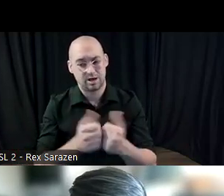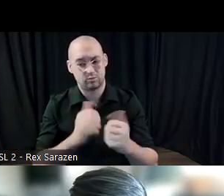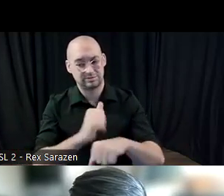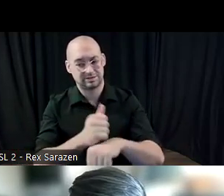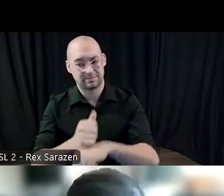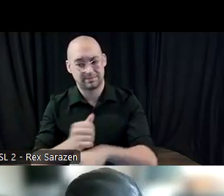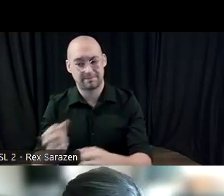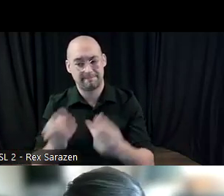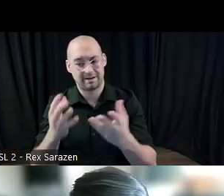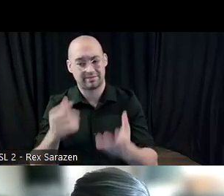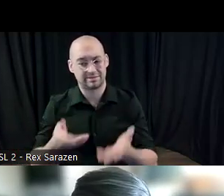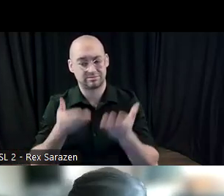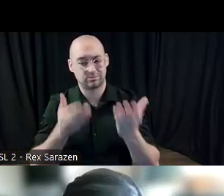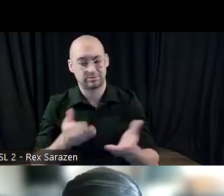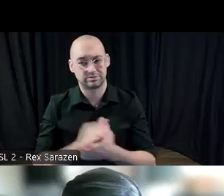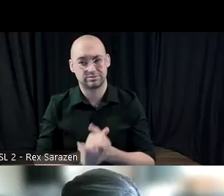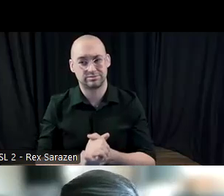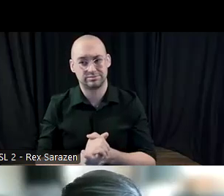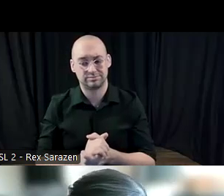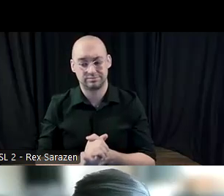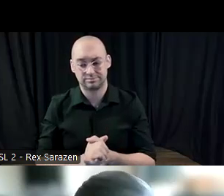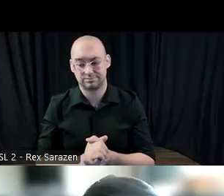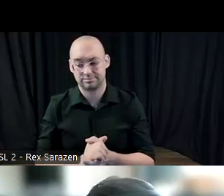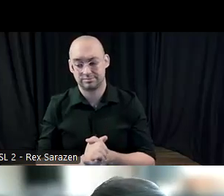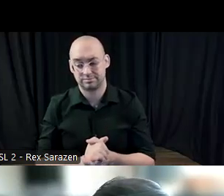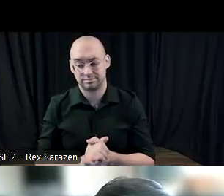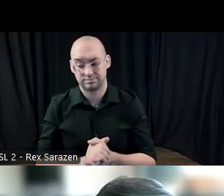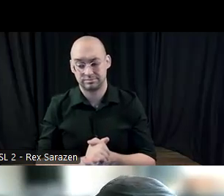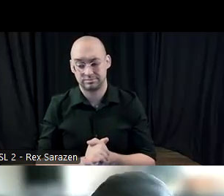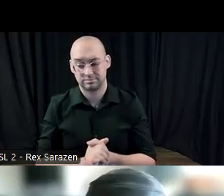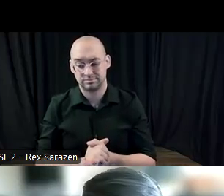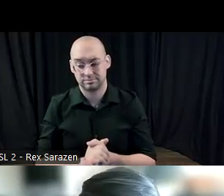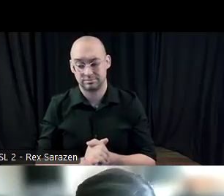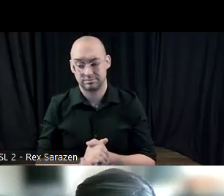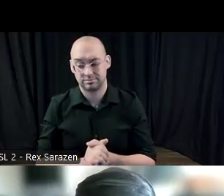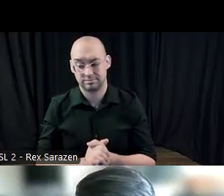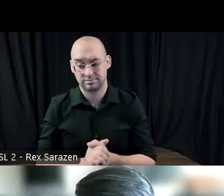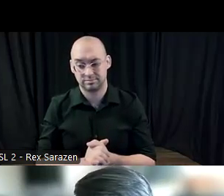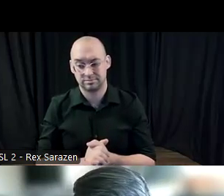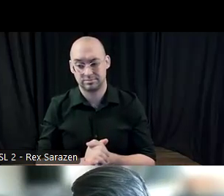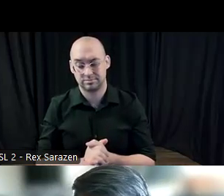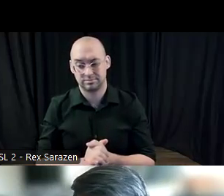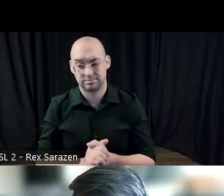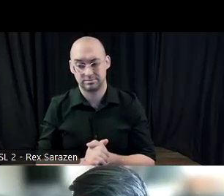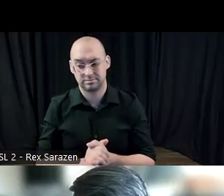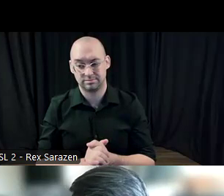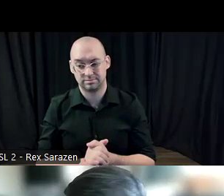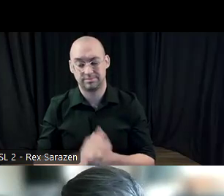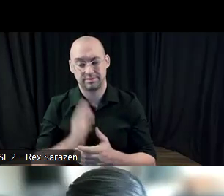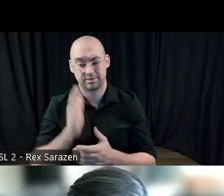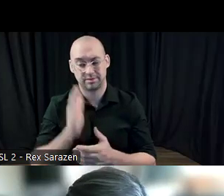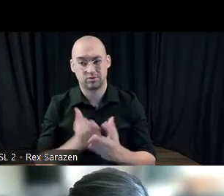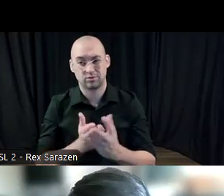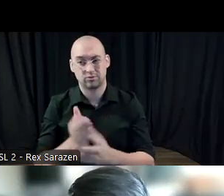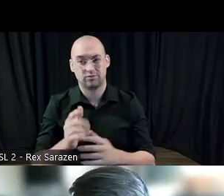these initiatives or priorities. And I'm going to go through it really quick, and I'm not